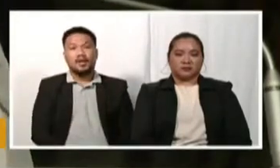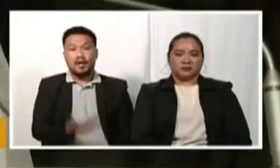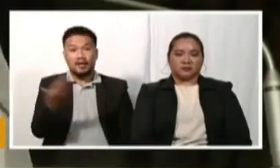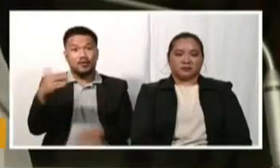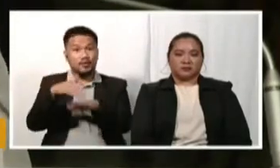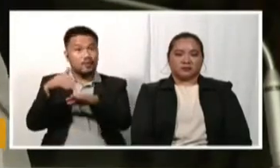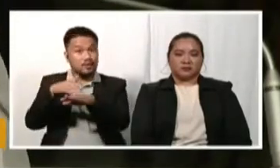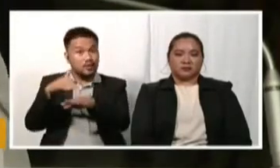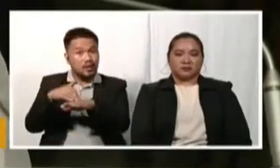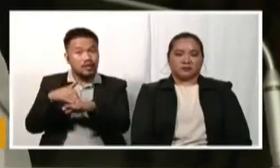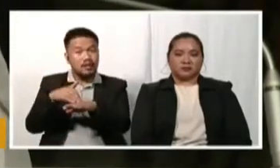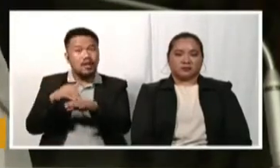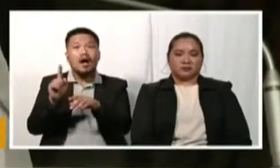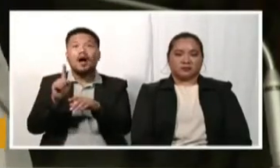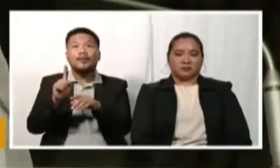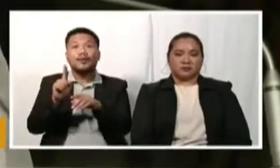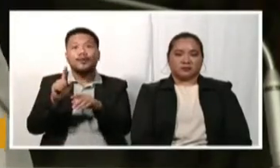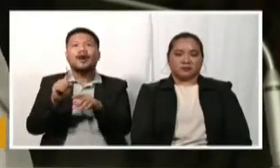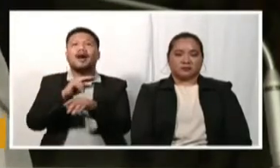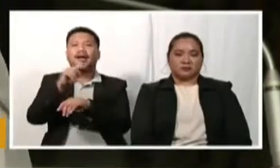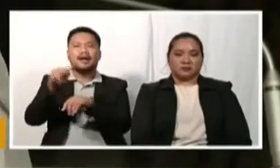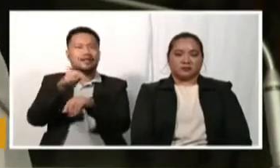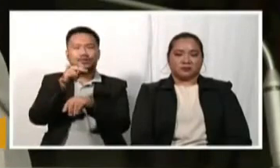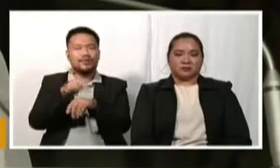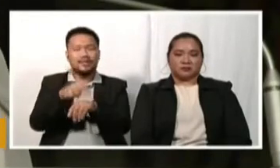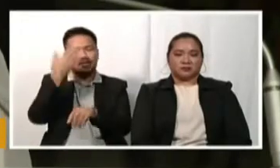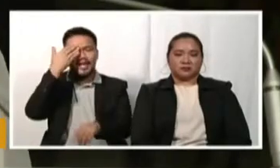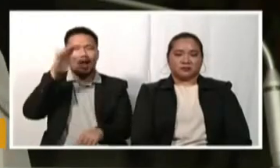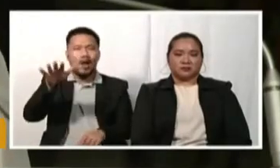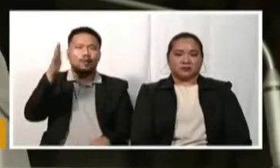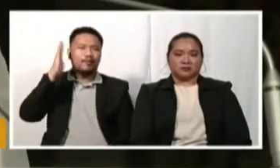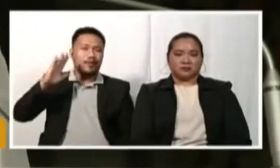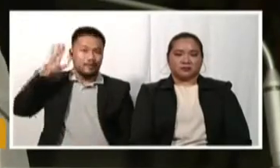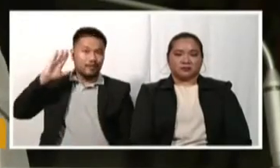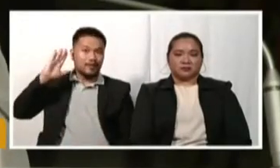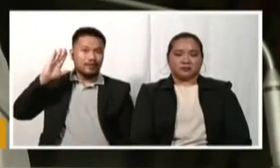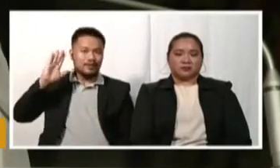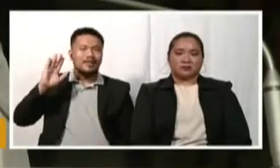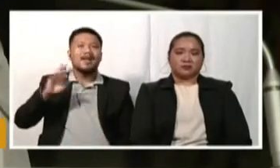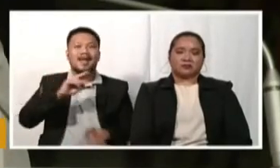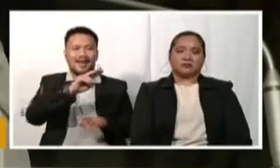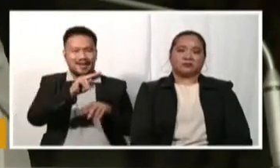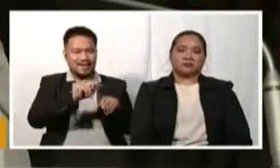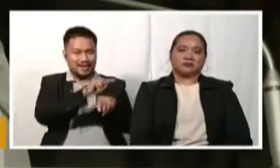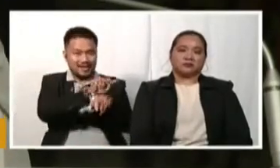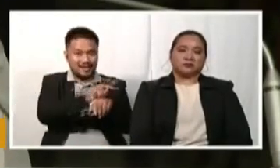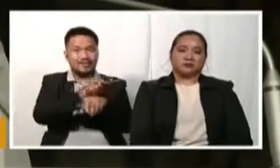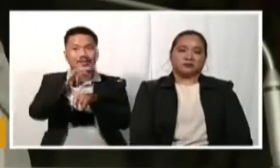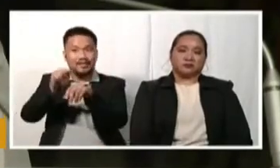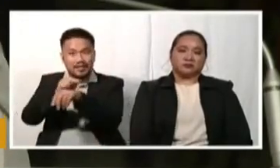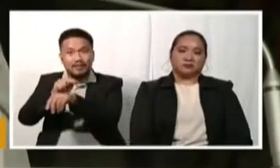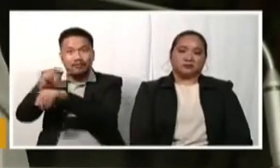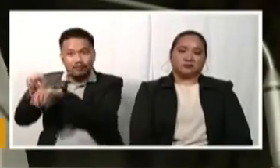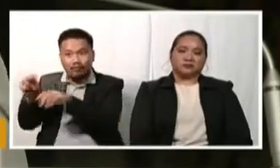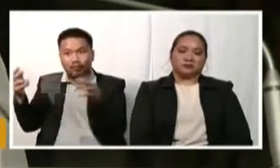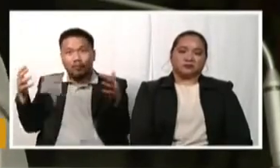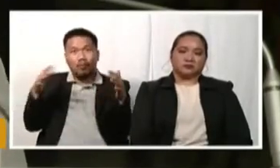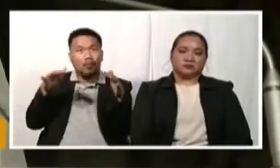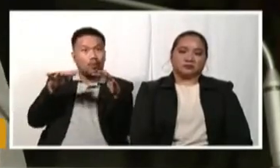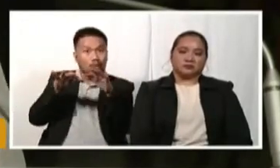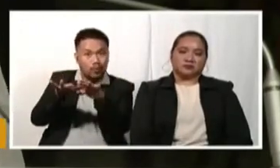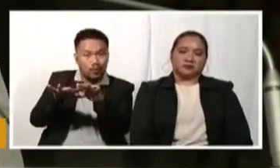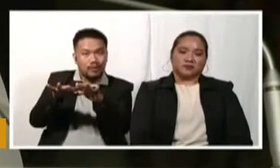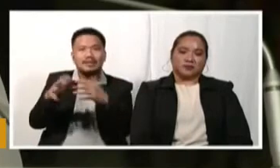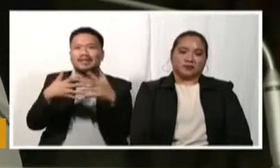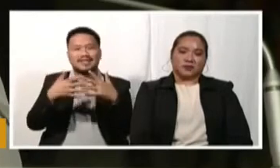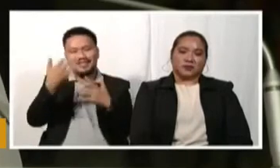summon a nation you knew not, and nations that knew you not shall run